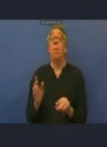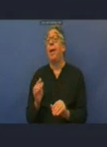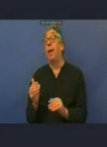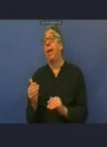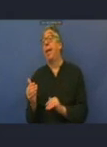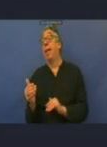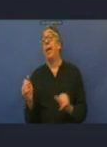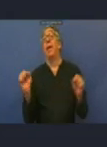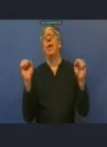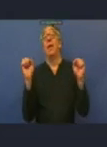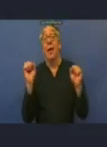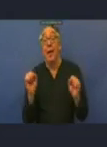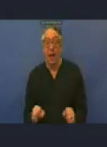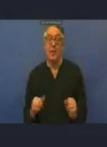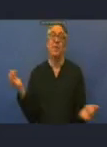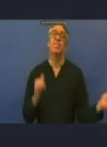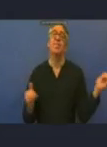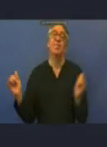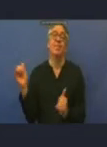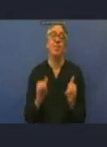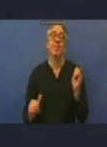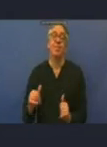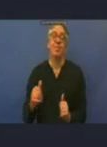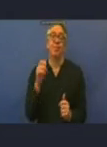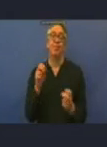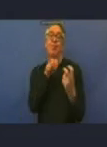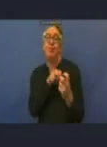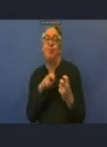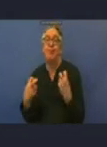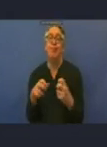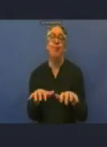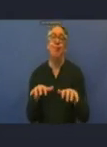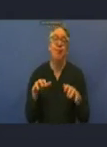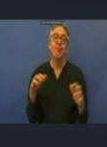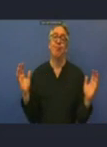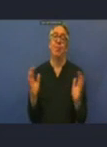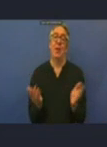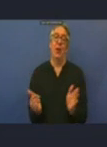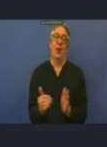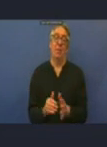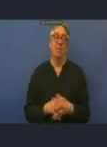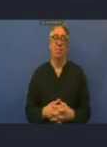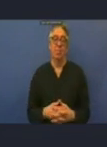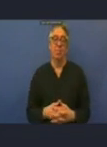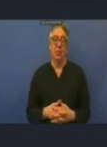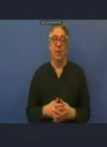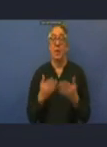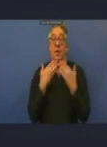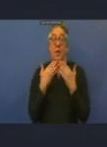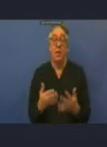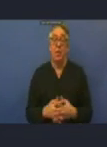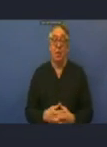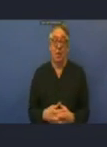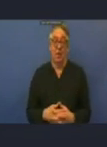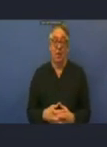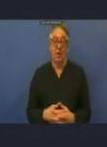have possibilities to have a physical participation in a meeting, because in a cluster meeting it's really important to have this kind of exchange.